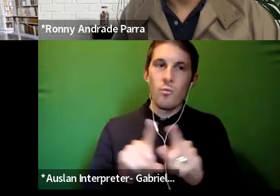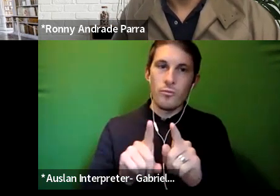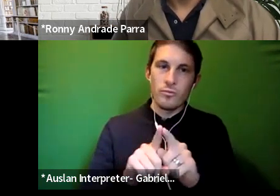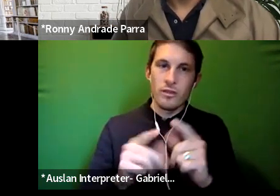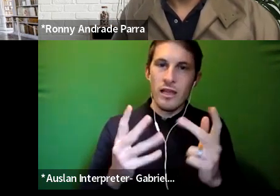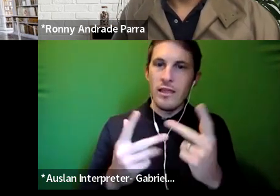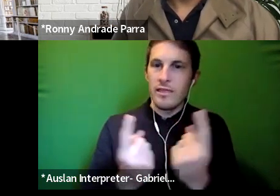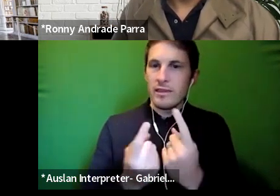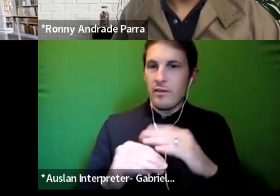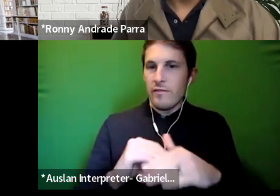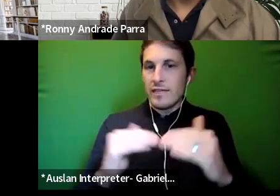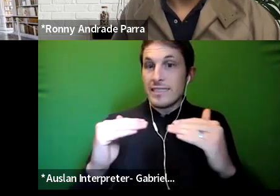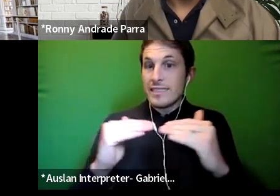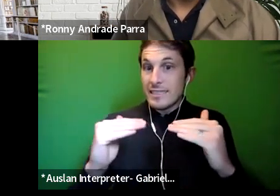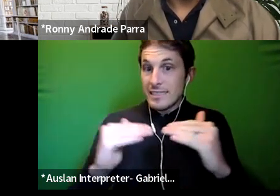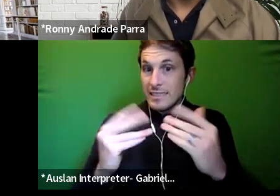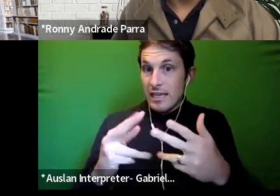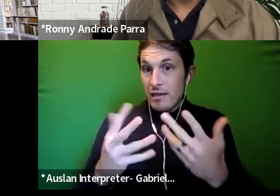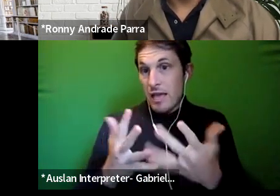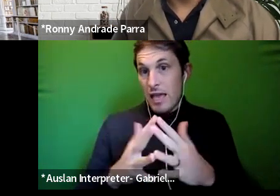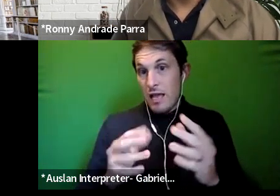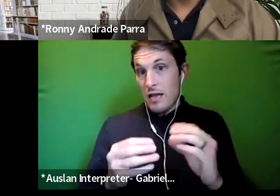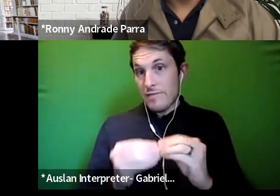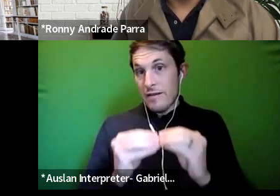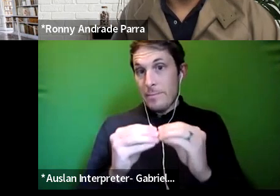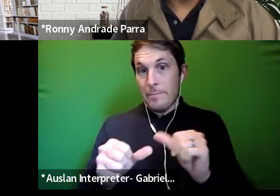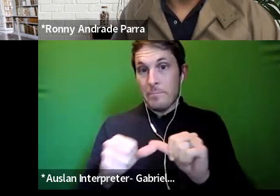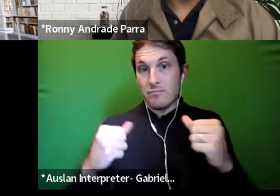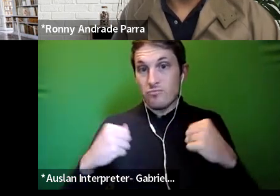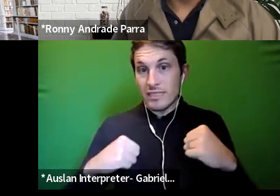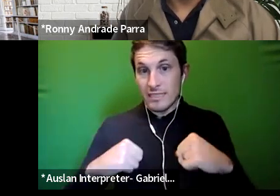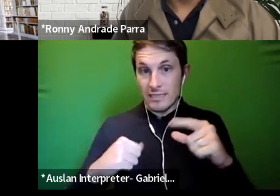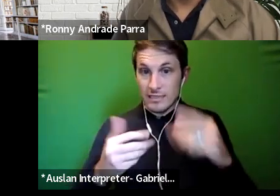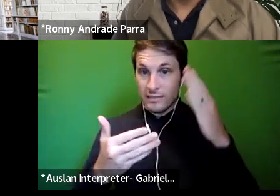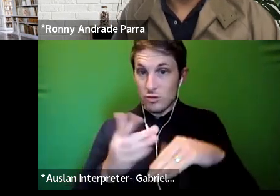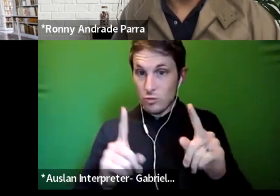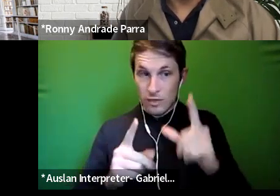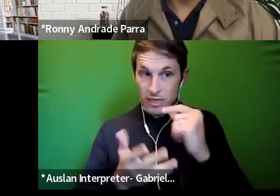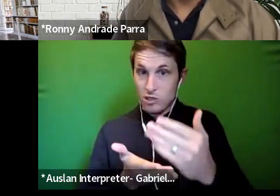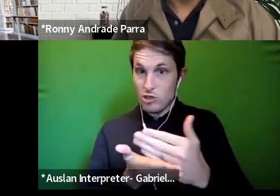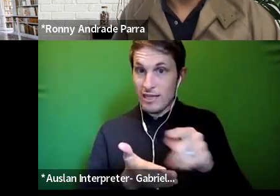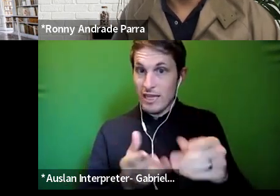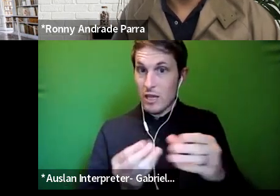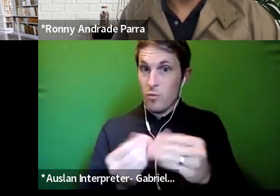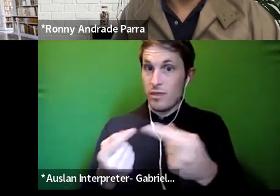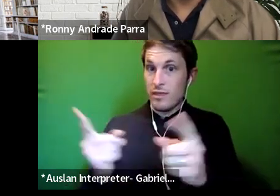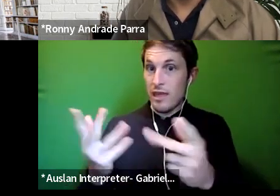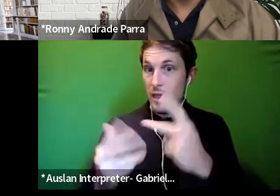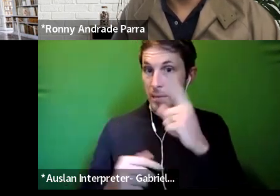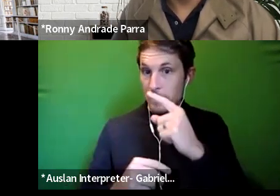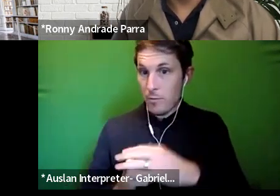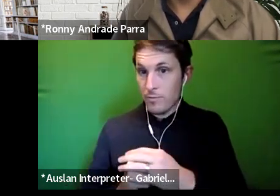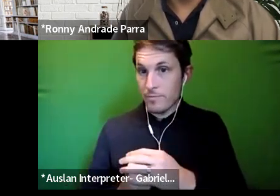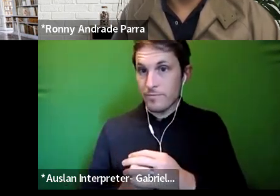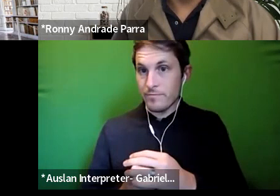So have you developed a best practice? How did it go? Can you share that best practice with others? Can others build on the